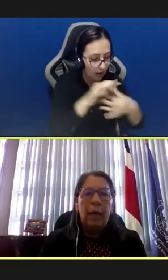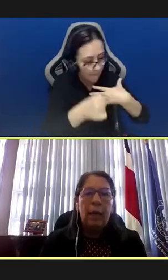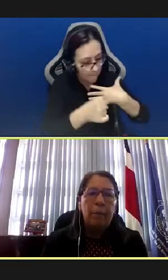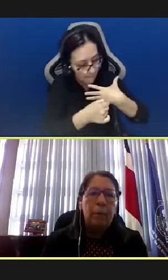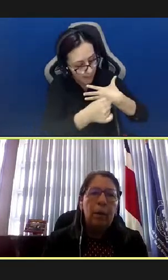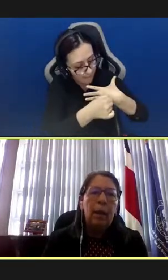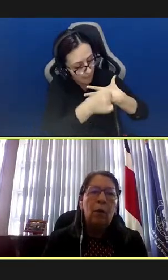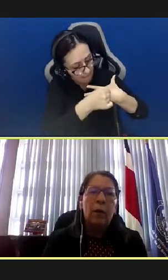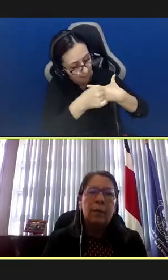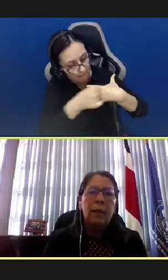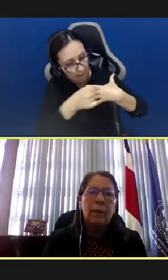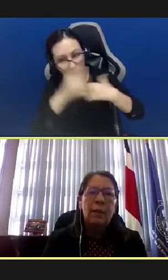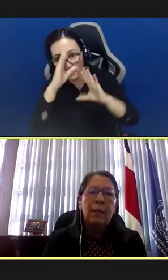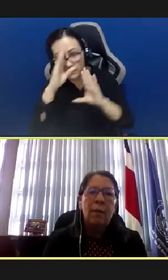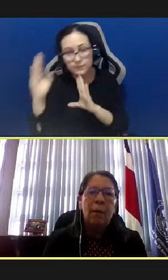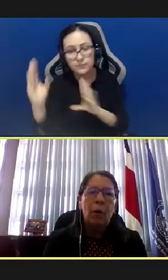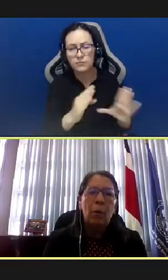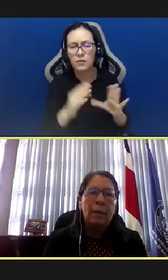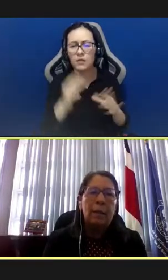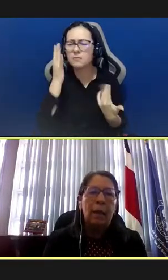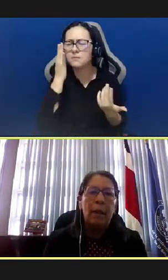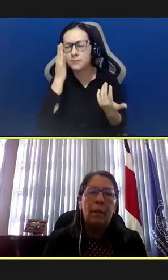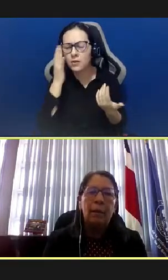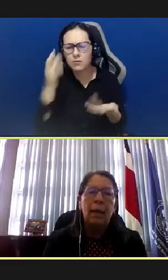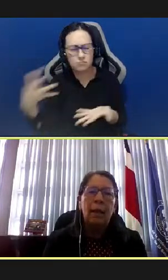also established. And here,